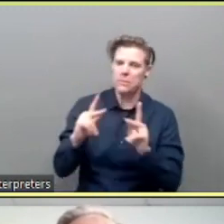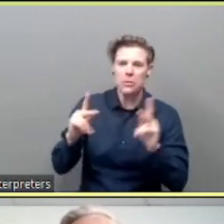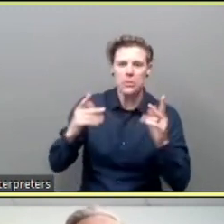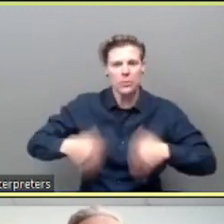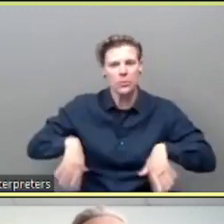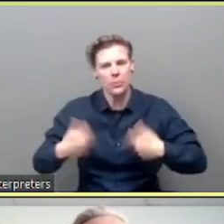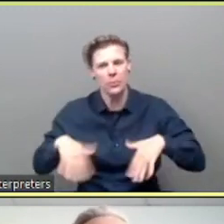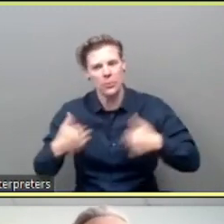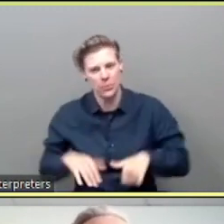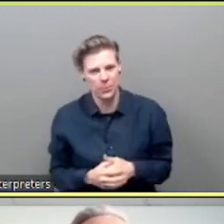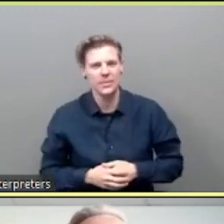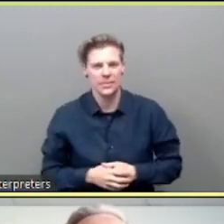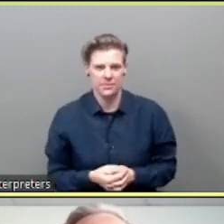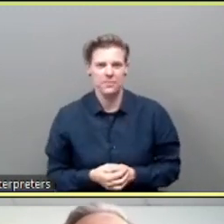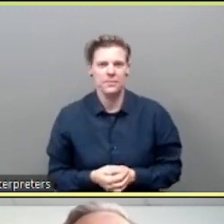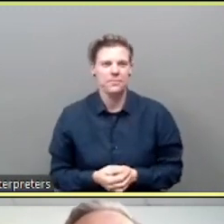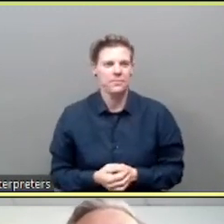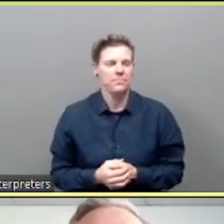About